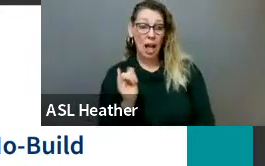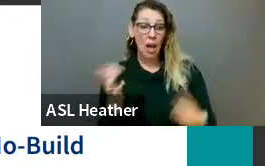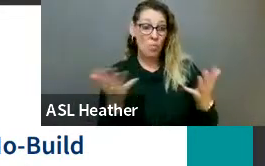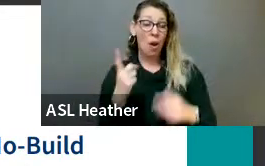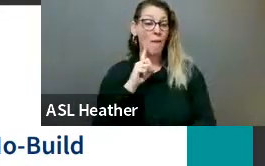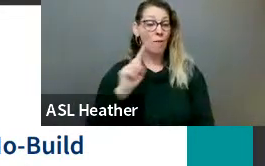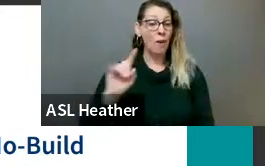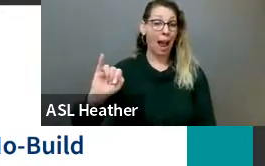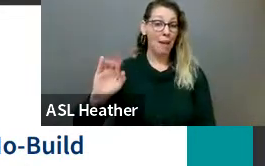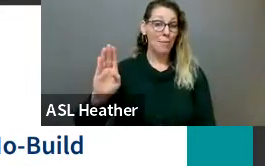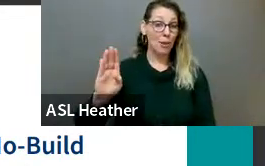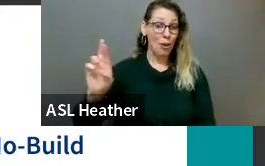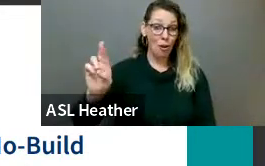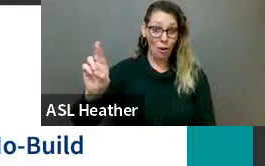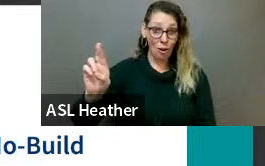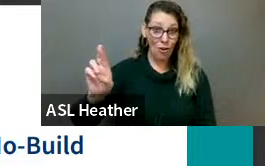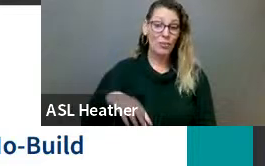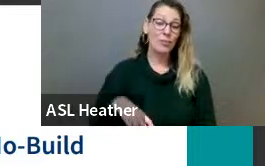IBR?